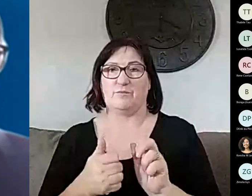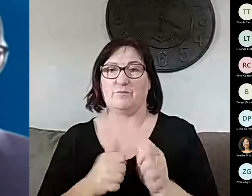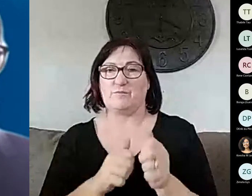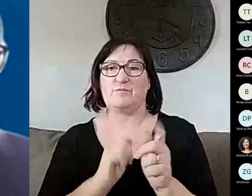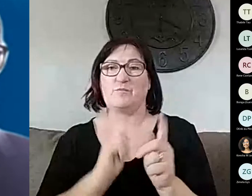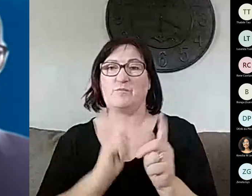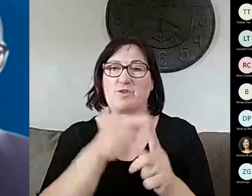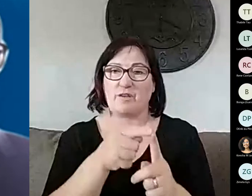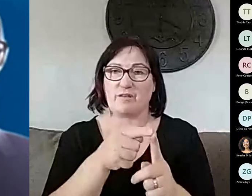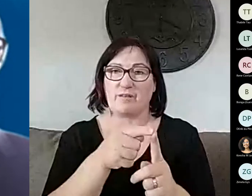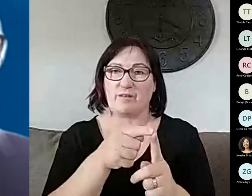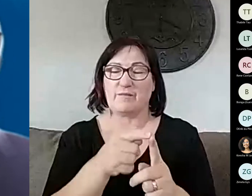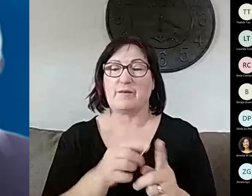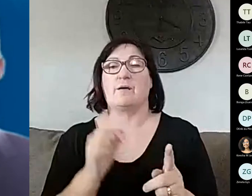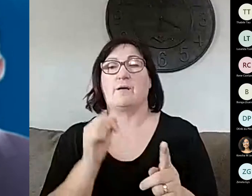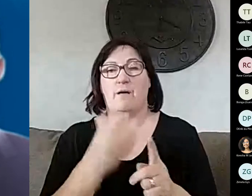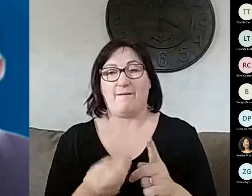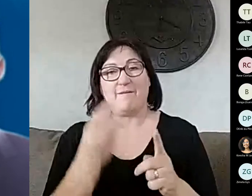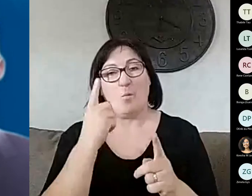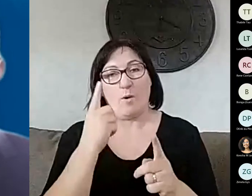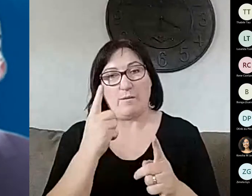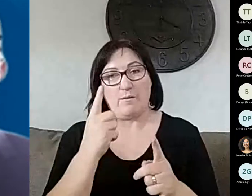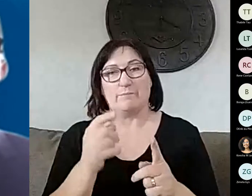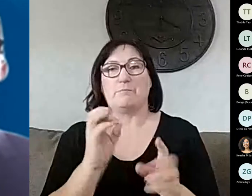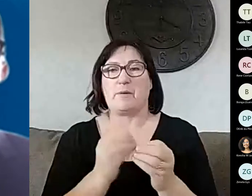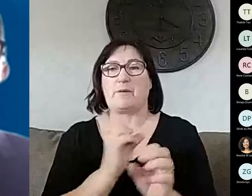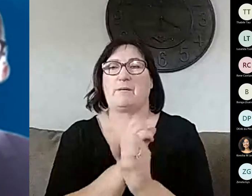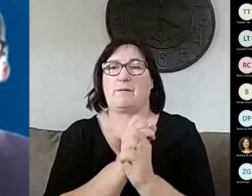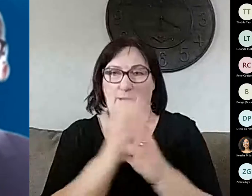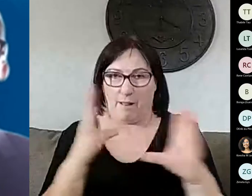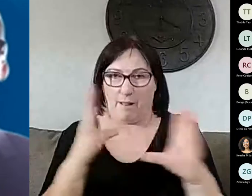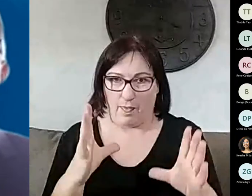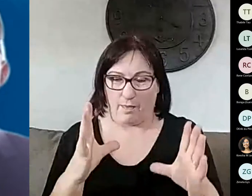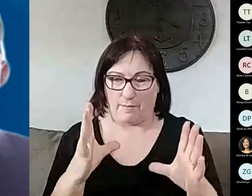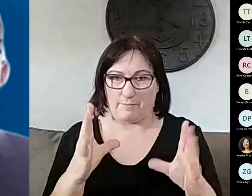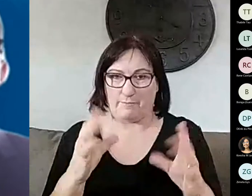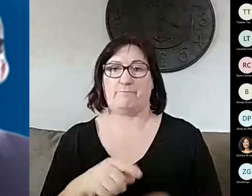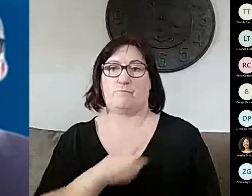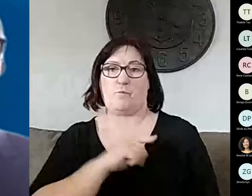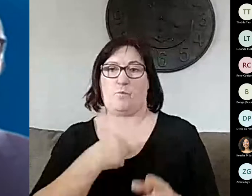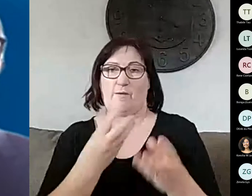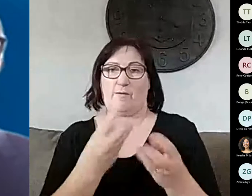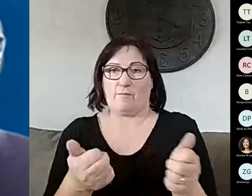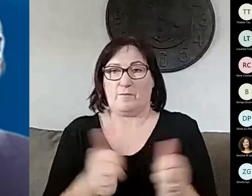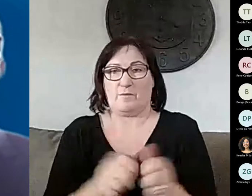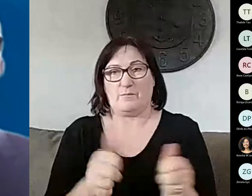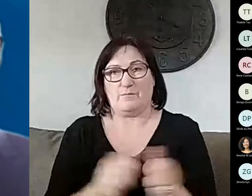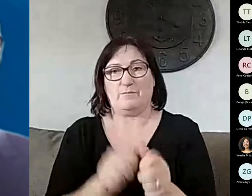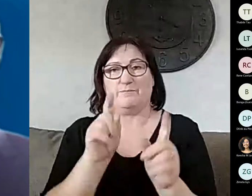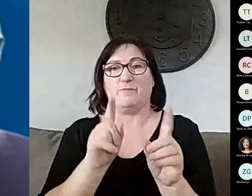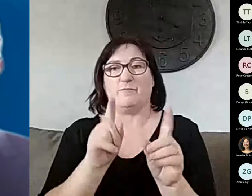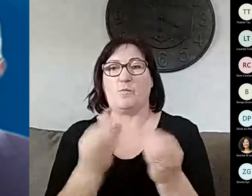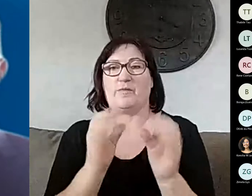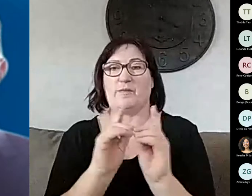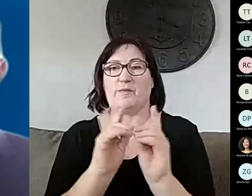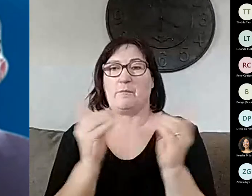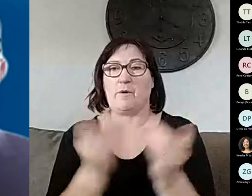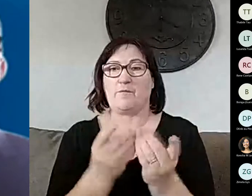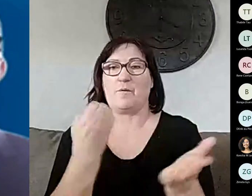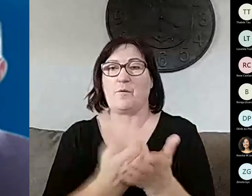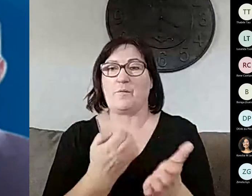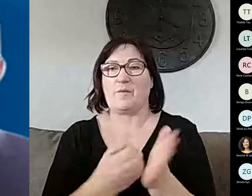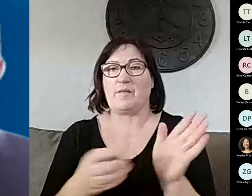and certainty, which is why we have formed this partnership with the Department of Economic Development and